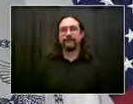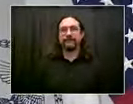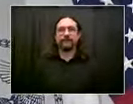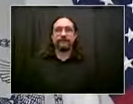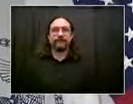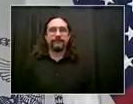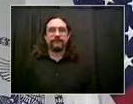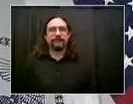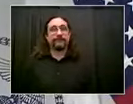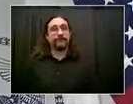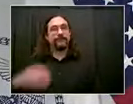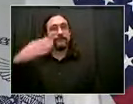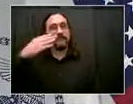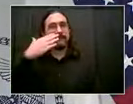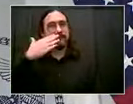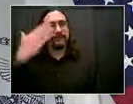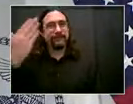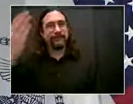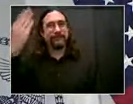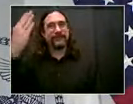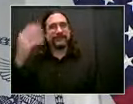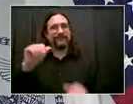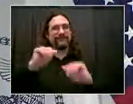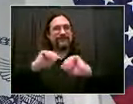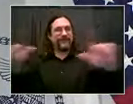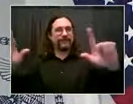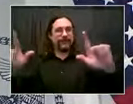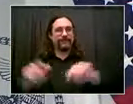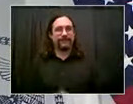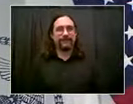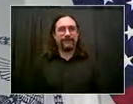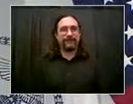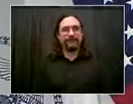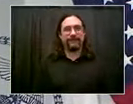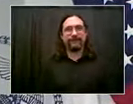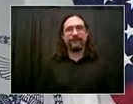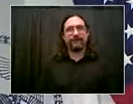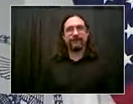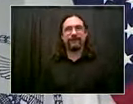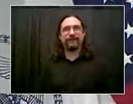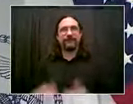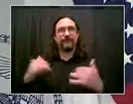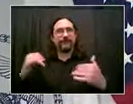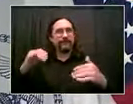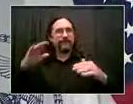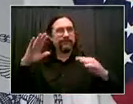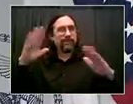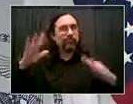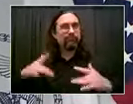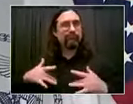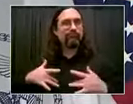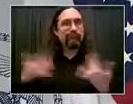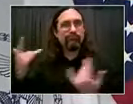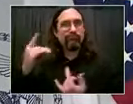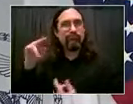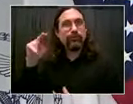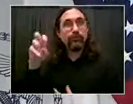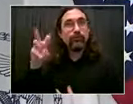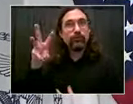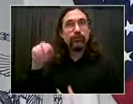Good morning, everybody. We do not just have good news this morning, we have great news this morning. Really